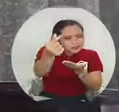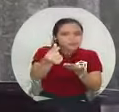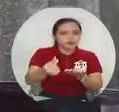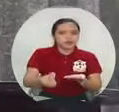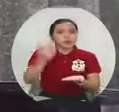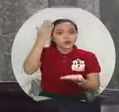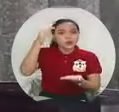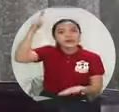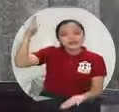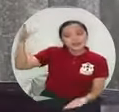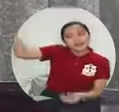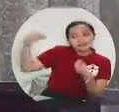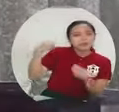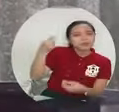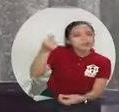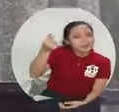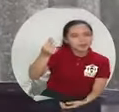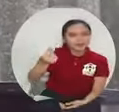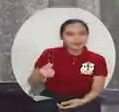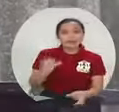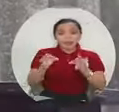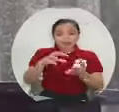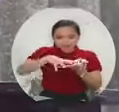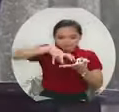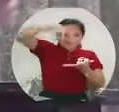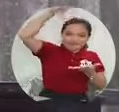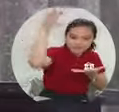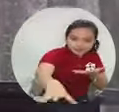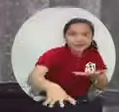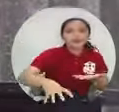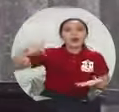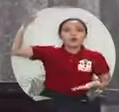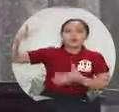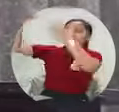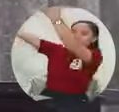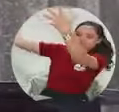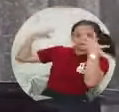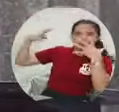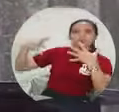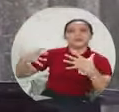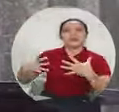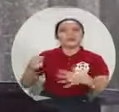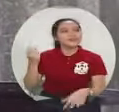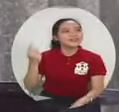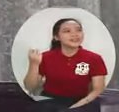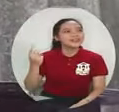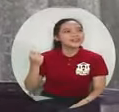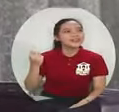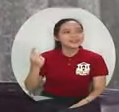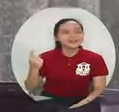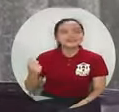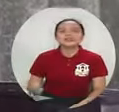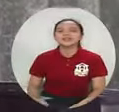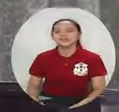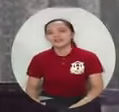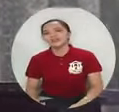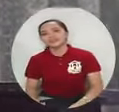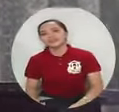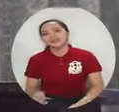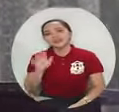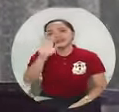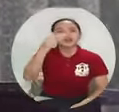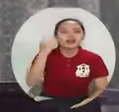senior citizen now. But you know, that is not that much, 3,000 a month. But she increased her